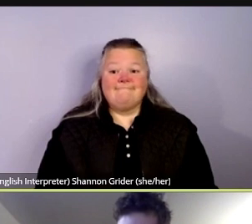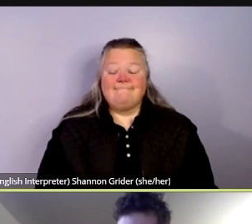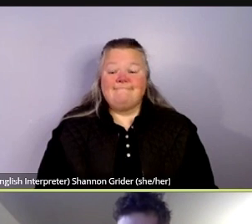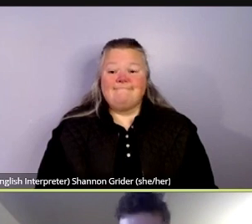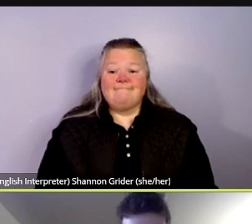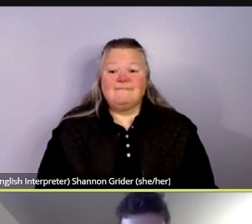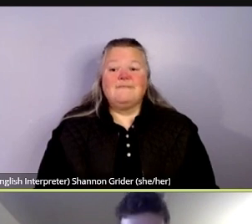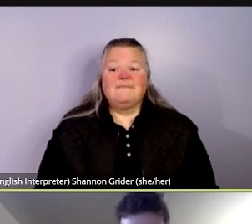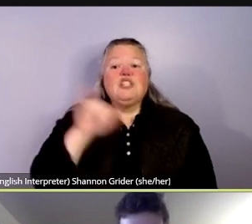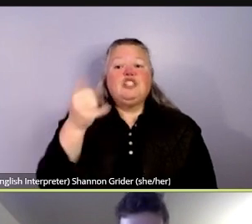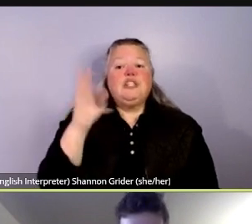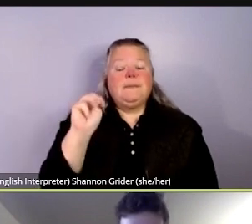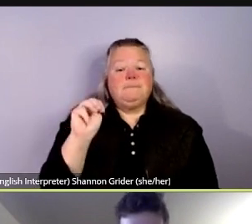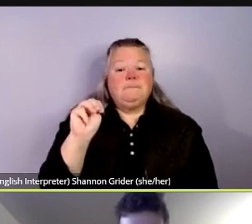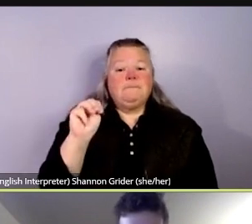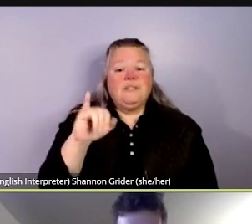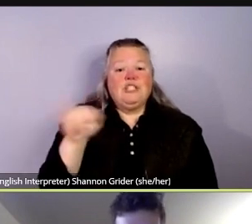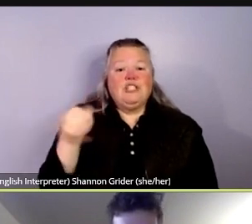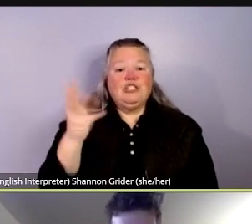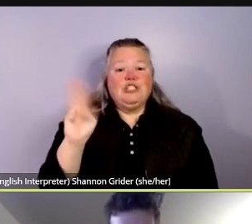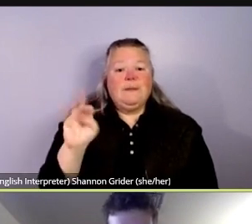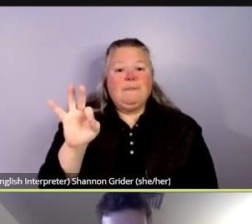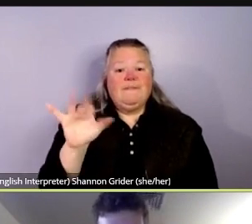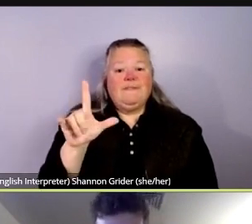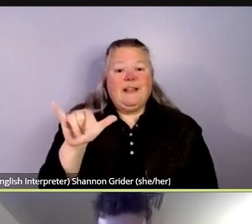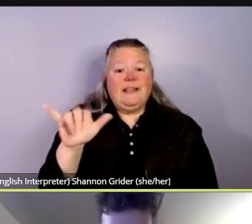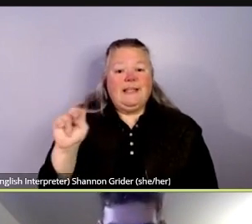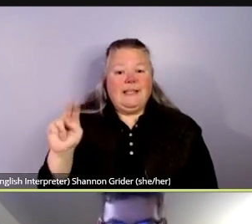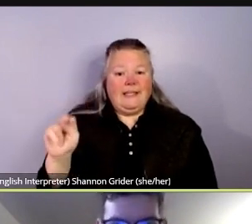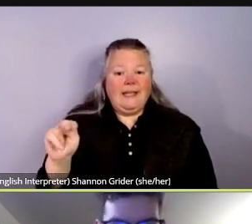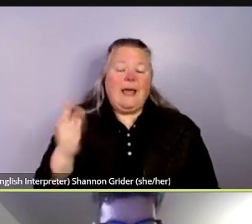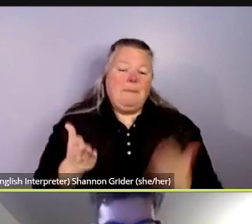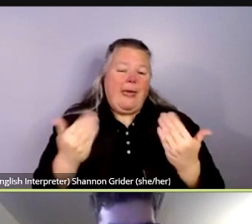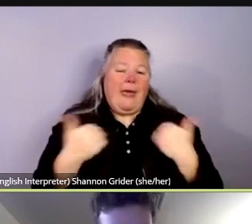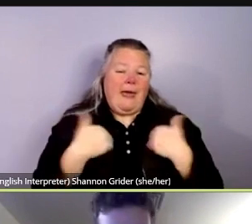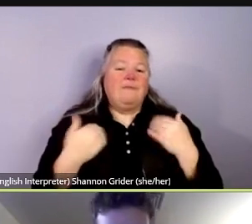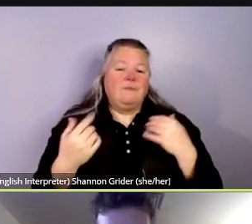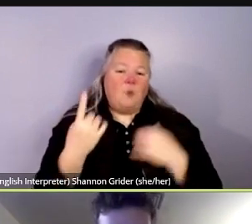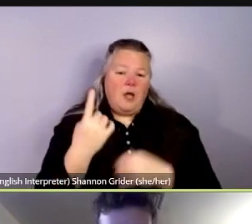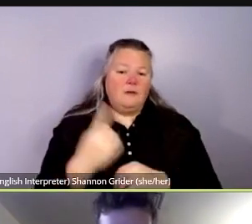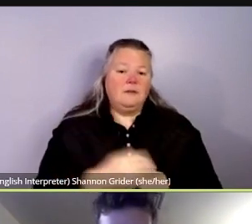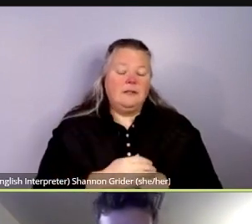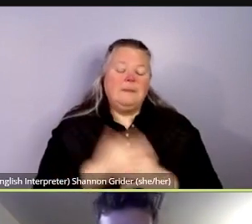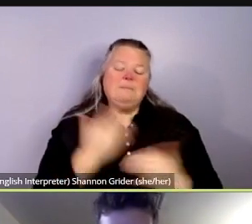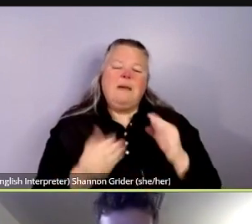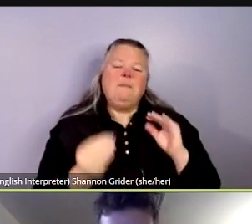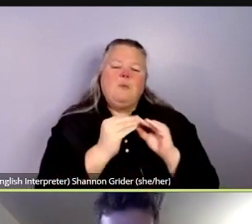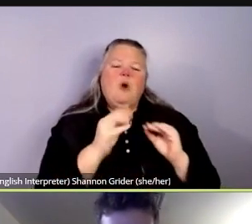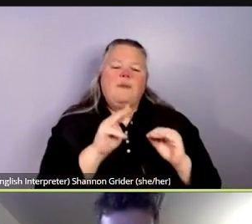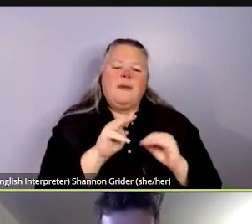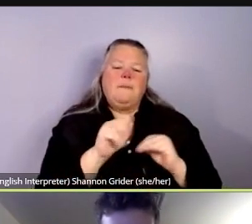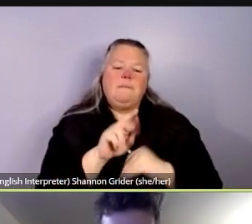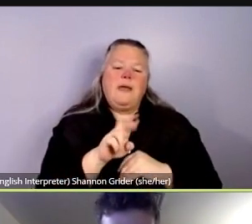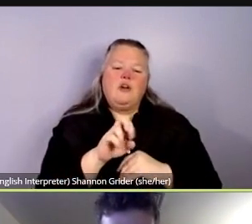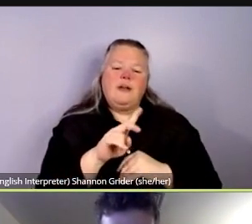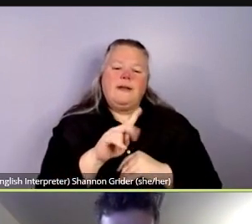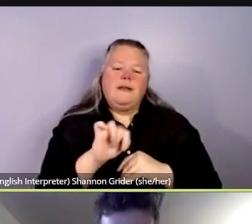Like, Hey, Bentley, I might have one. This may be more of a Meredith, Karen question,